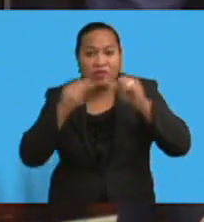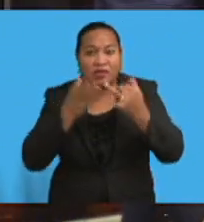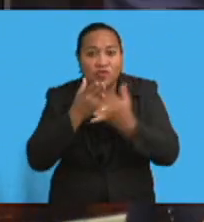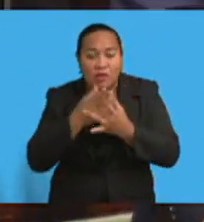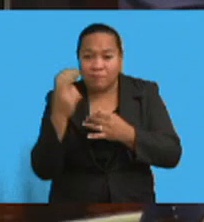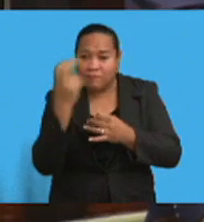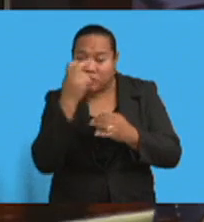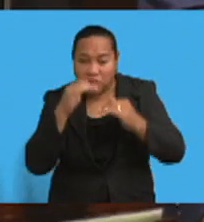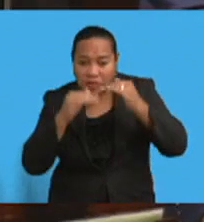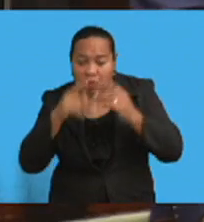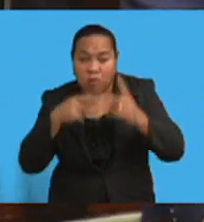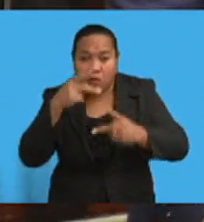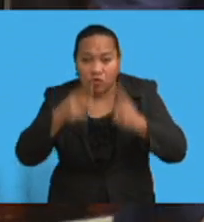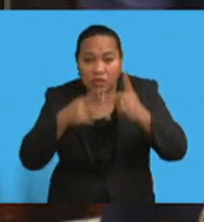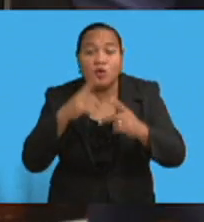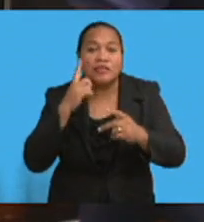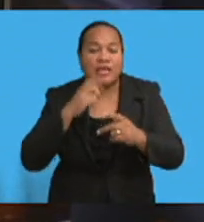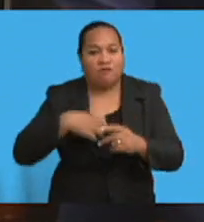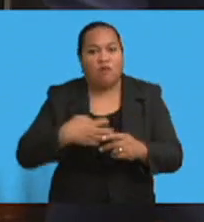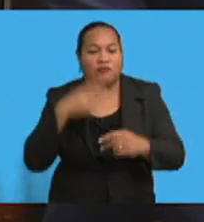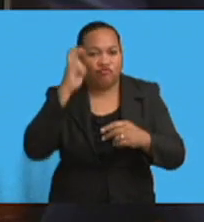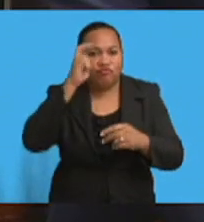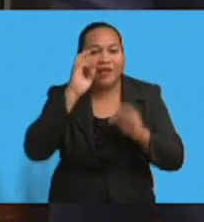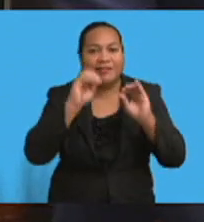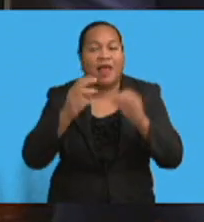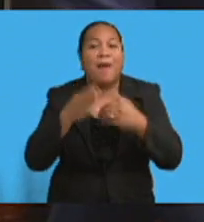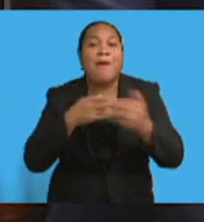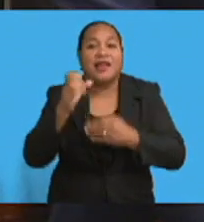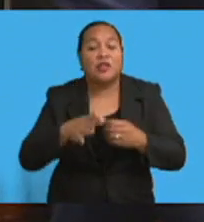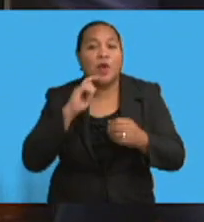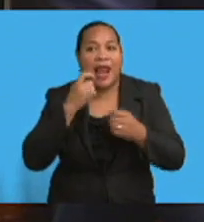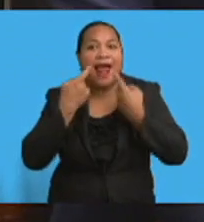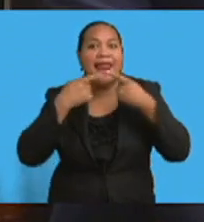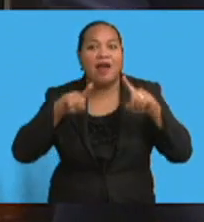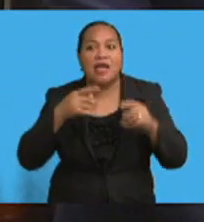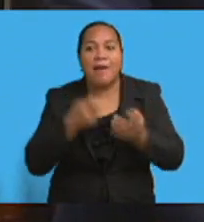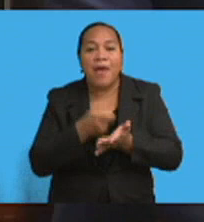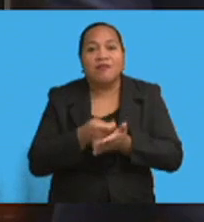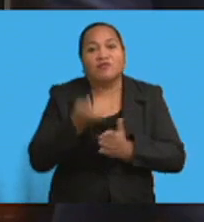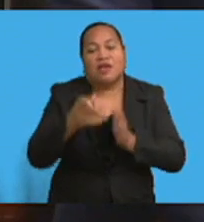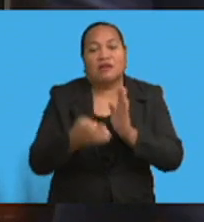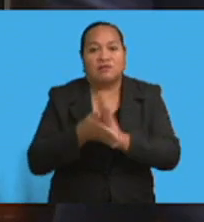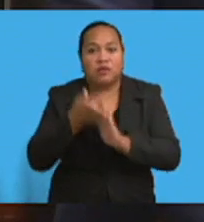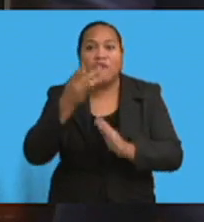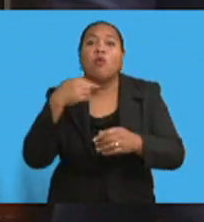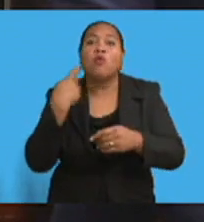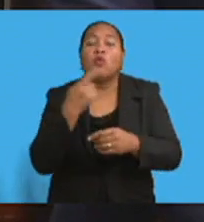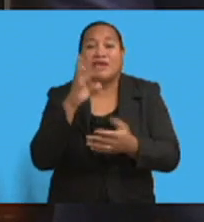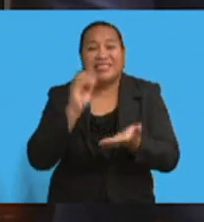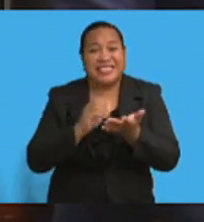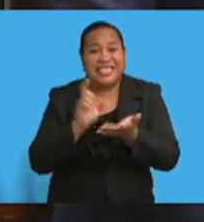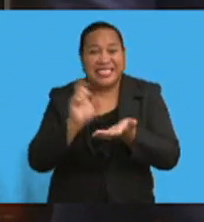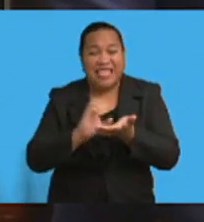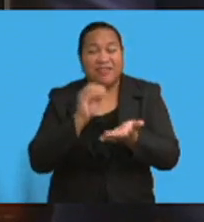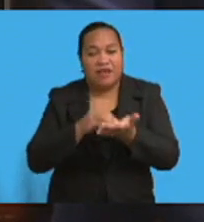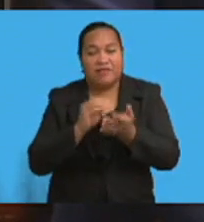process and carry out another round of training for managers, we'll be announcing pay rises this year for high-performing civil servants that will be backdated to